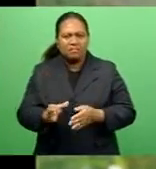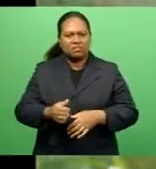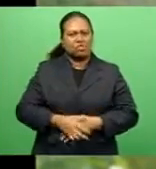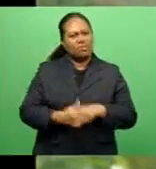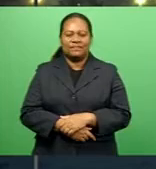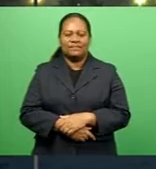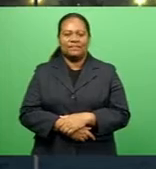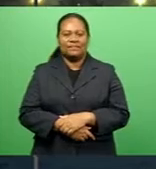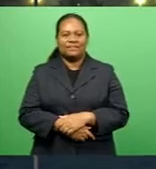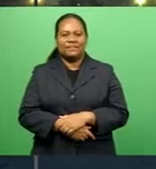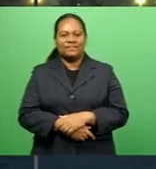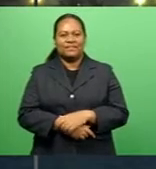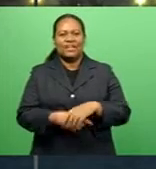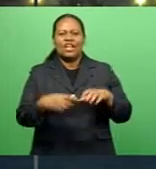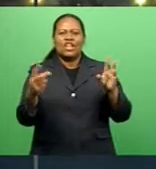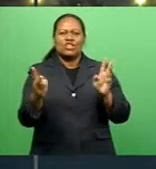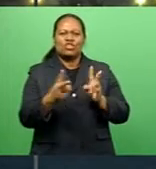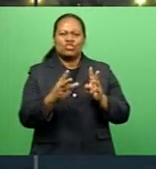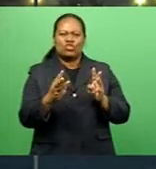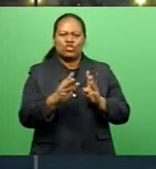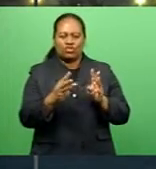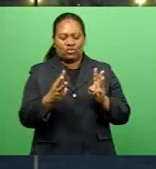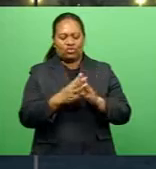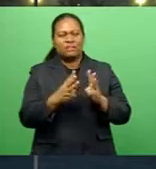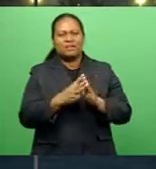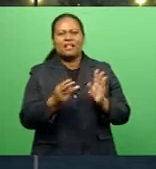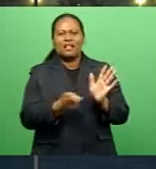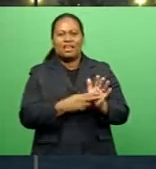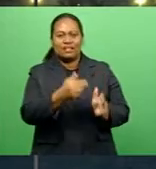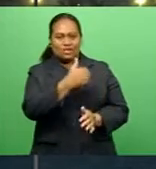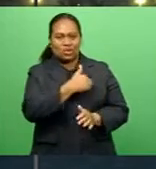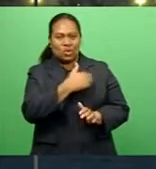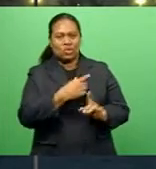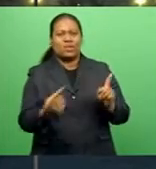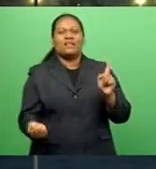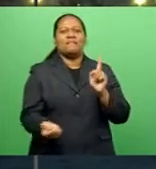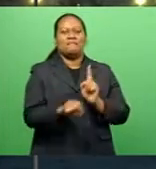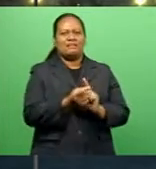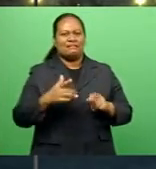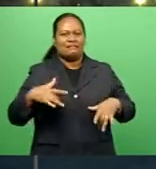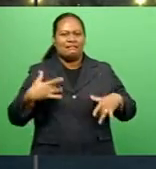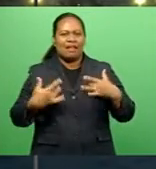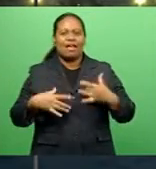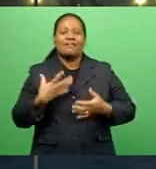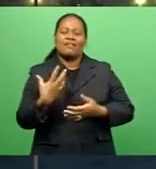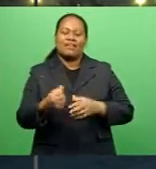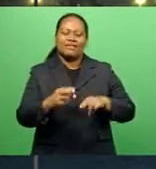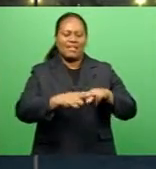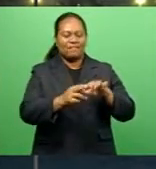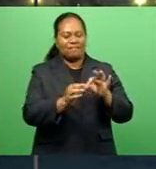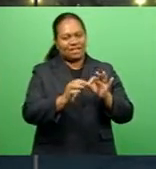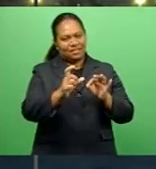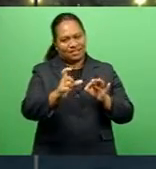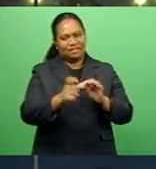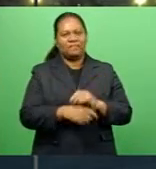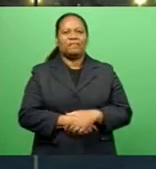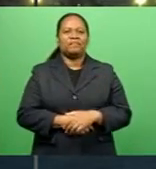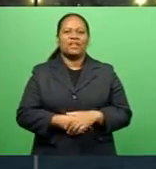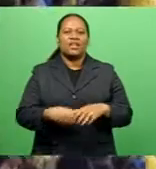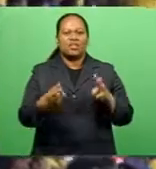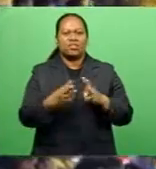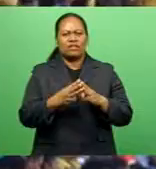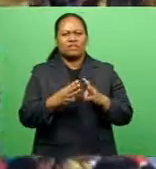there. The Triple N Zone meet will be shown live and exclusive on the FBC Sports channel. Triple N Zone